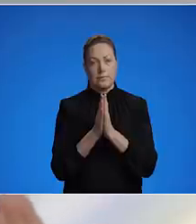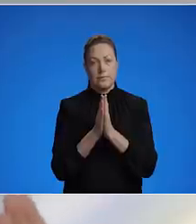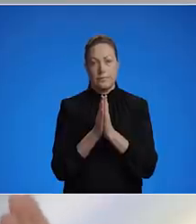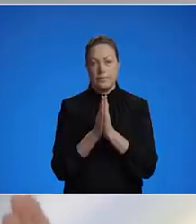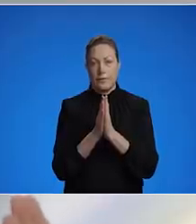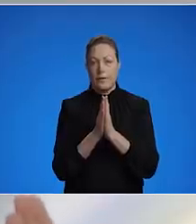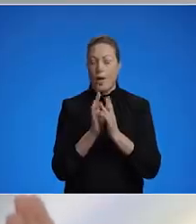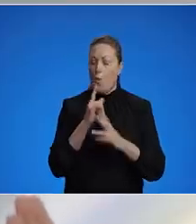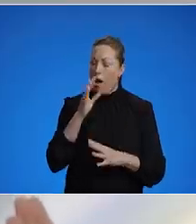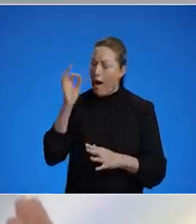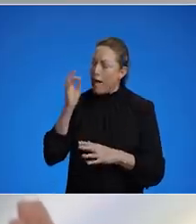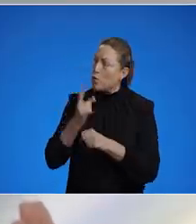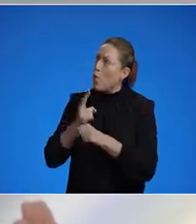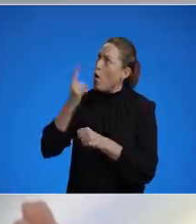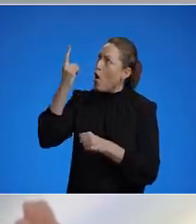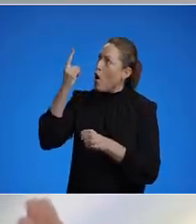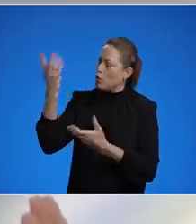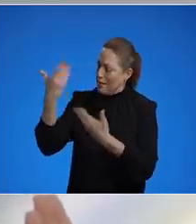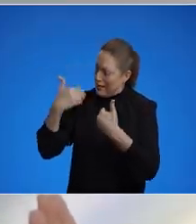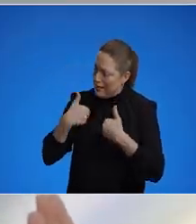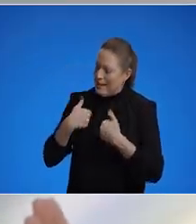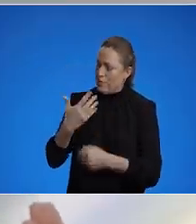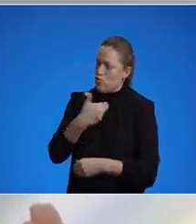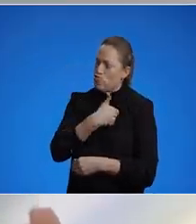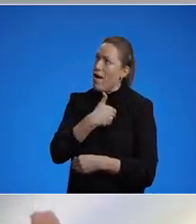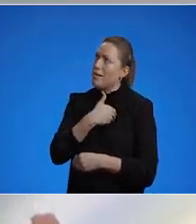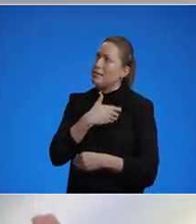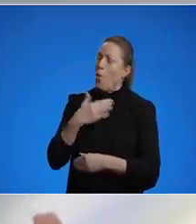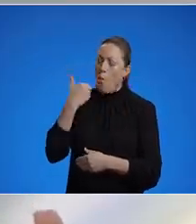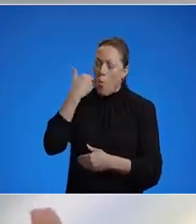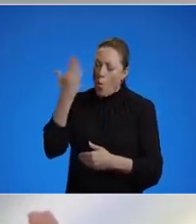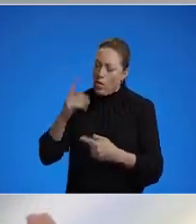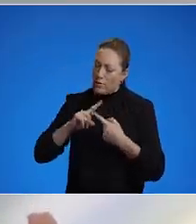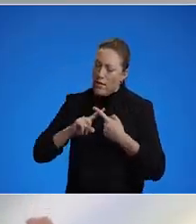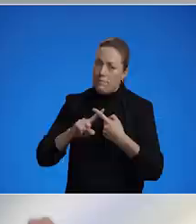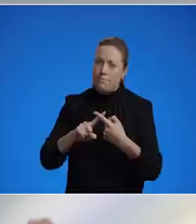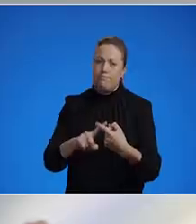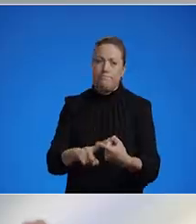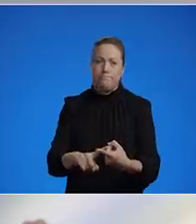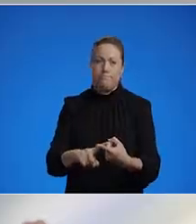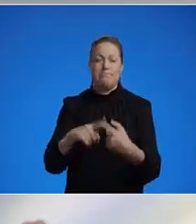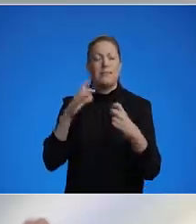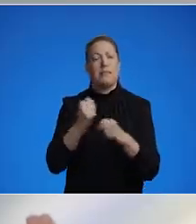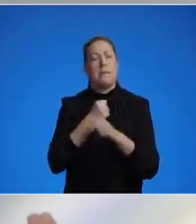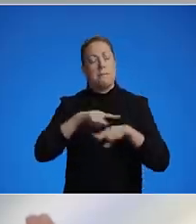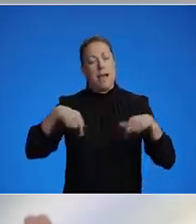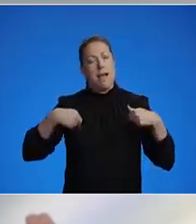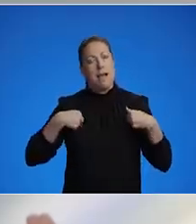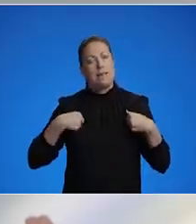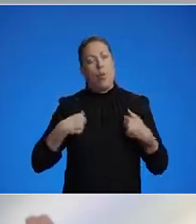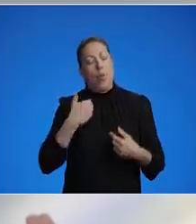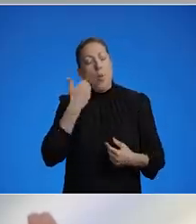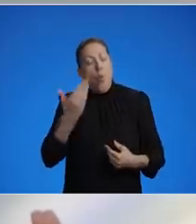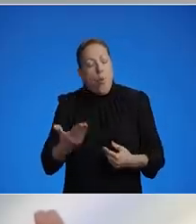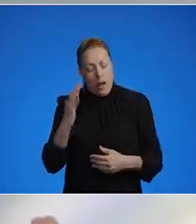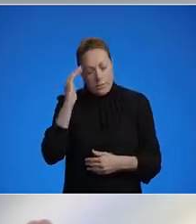May Your grace, O Lord, we pray, at all times go before us and follow after, and make us